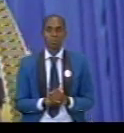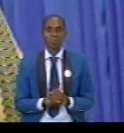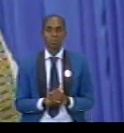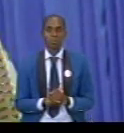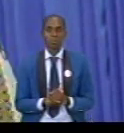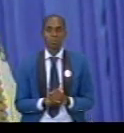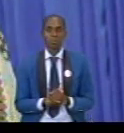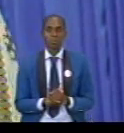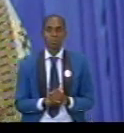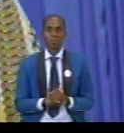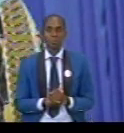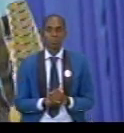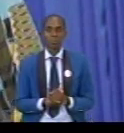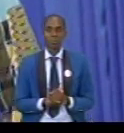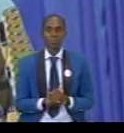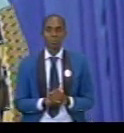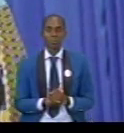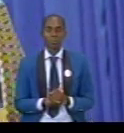ninu isoro ti mo ni